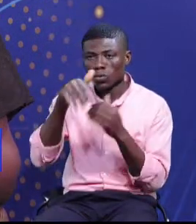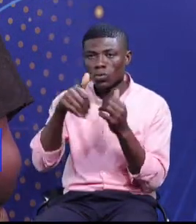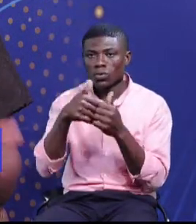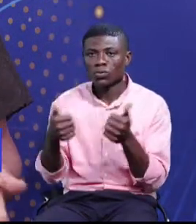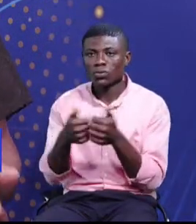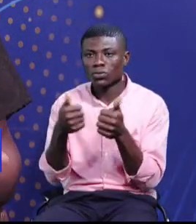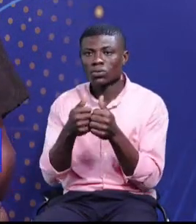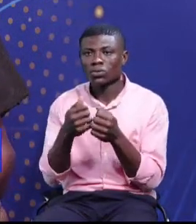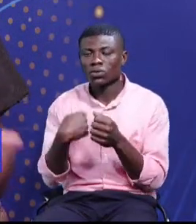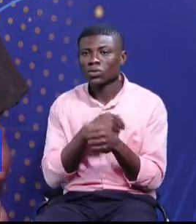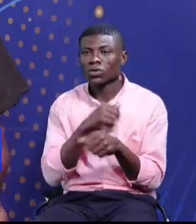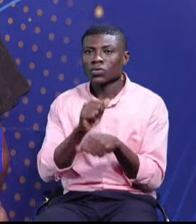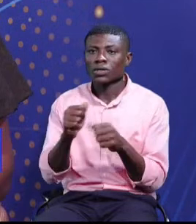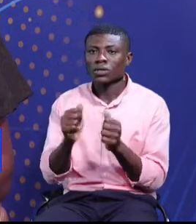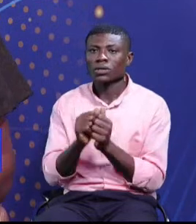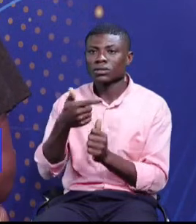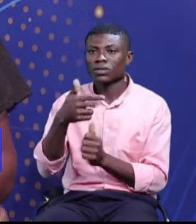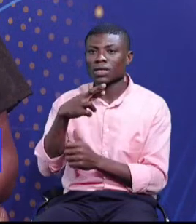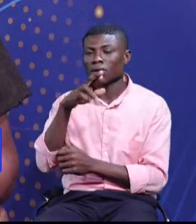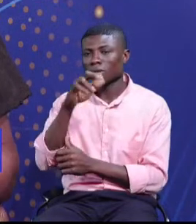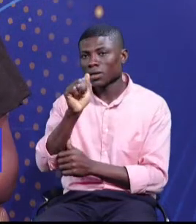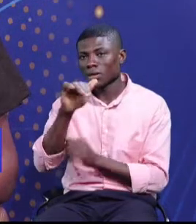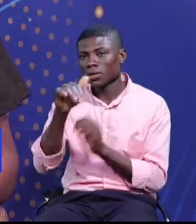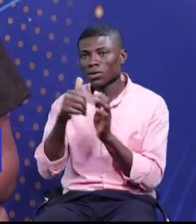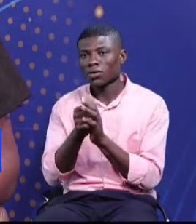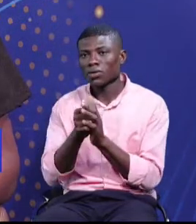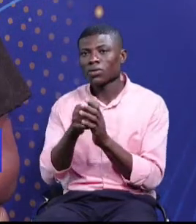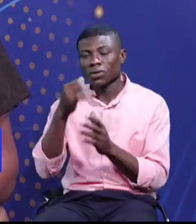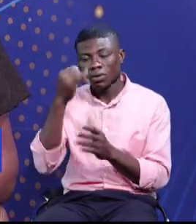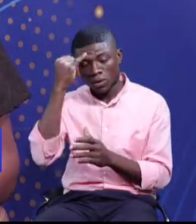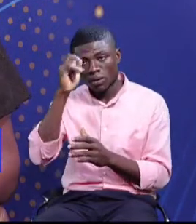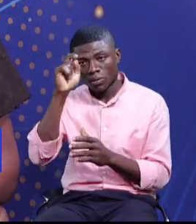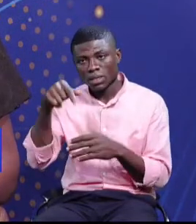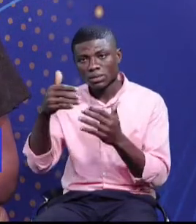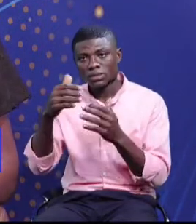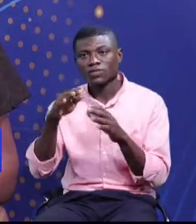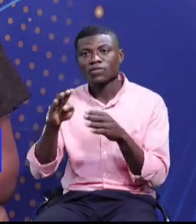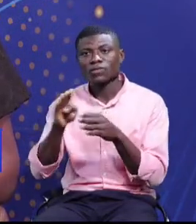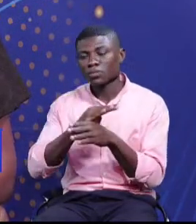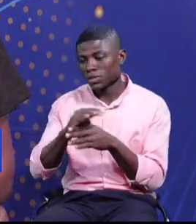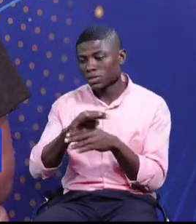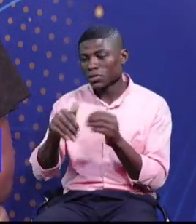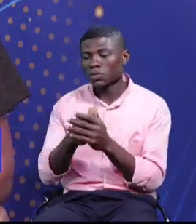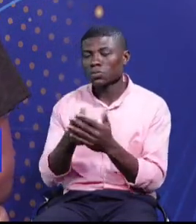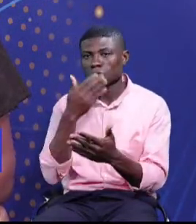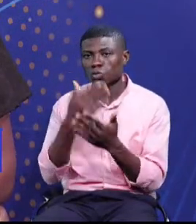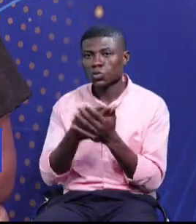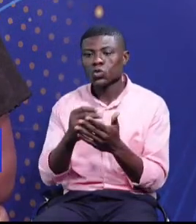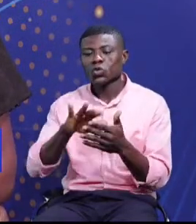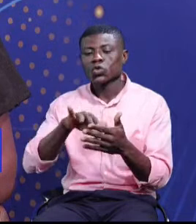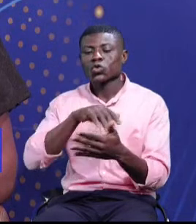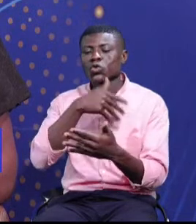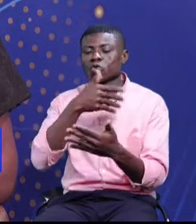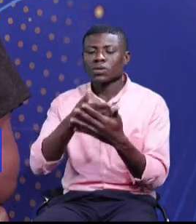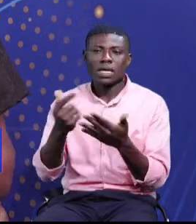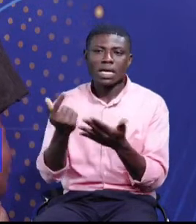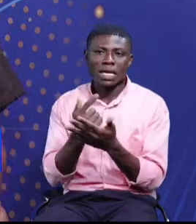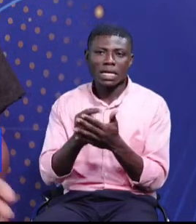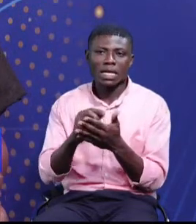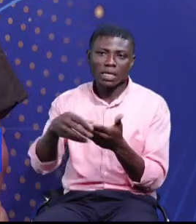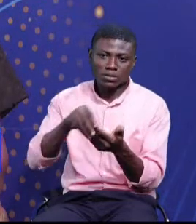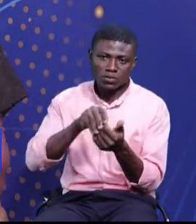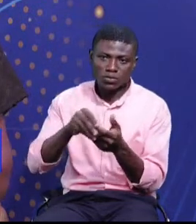having, maybe with GRA, etc. So the idea is to give companies a soft landing into Ghana.